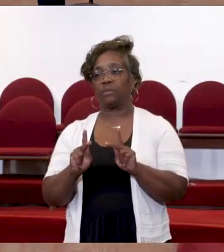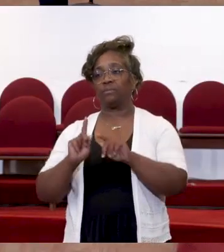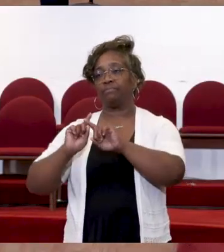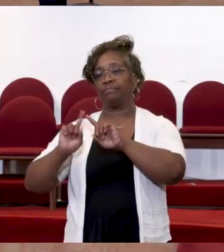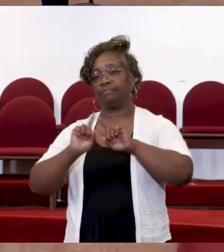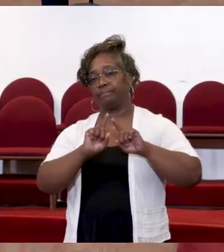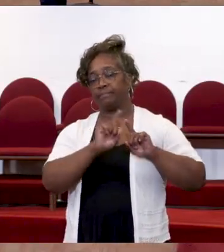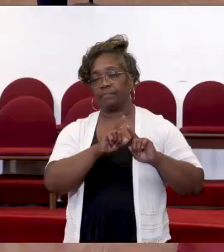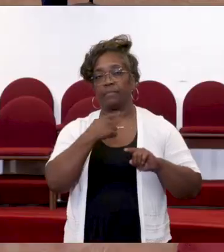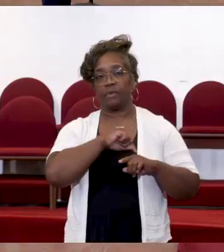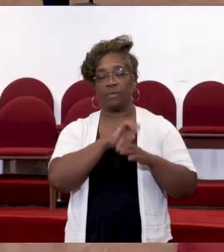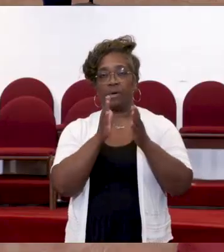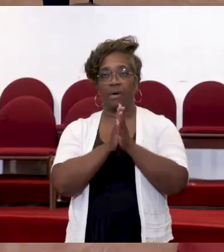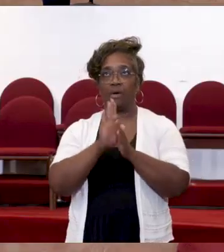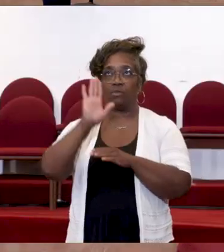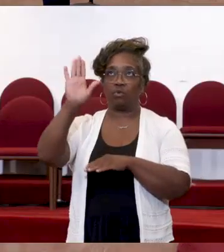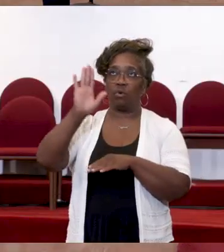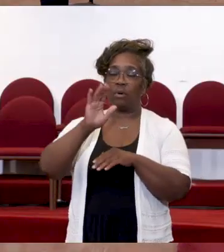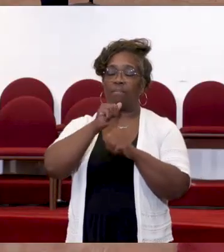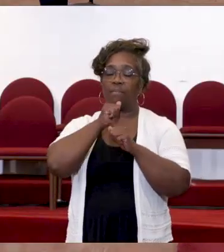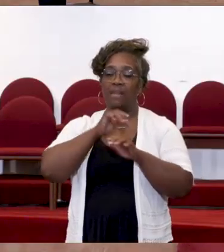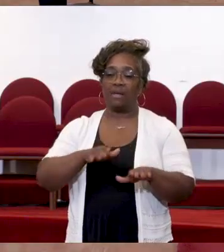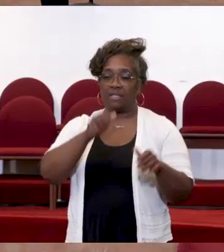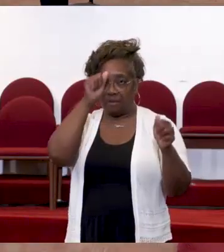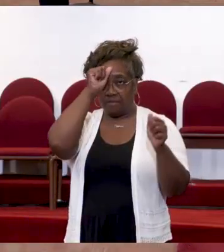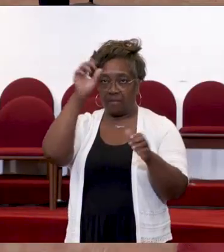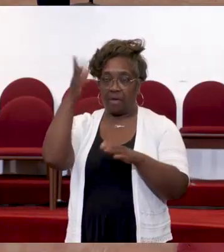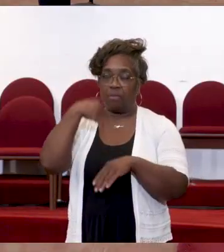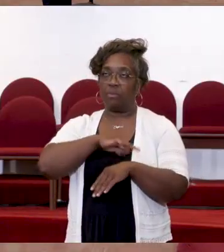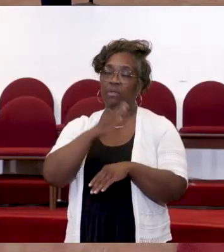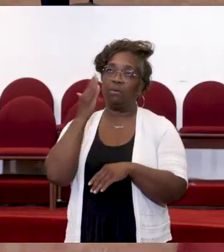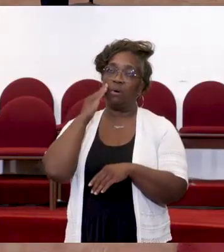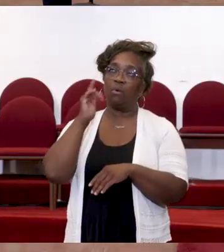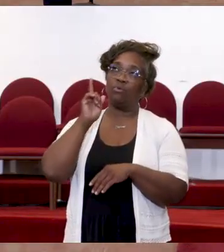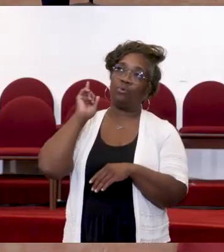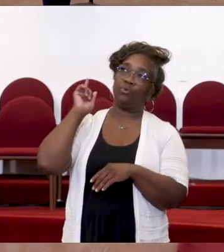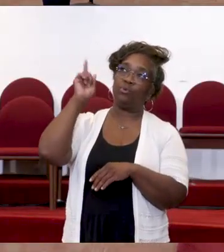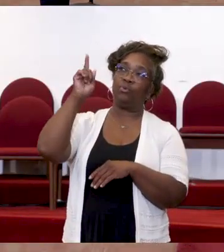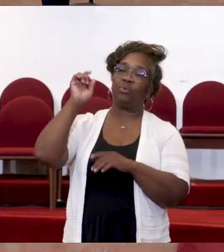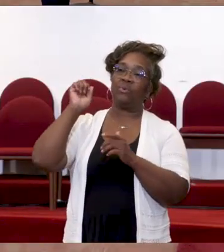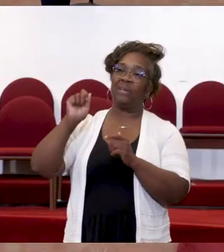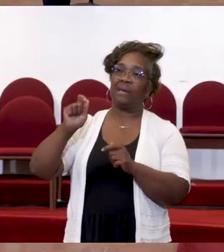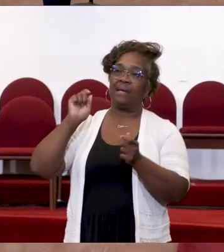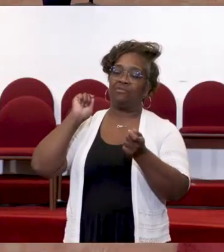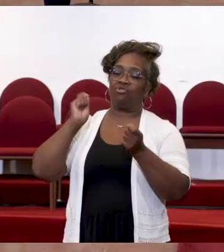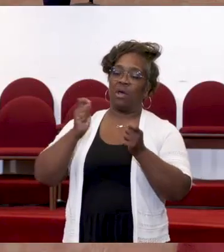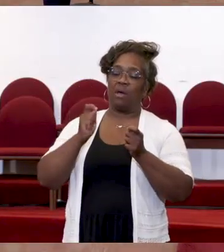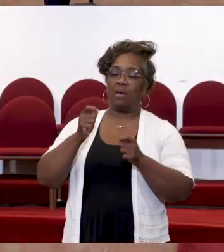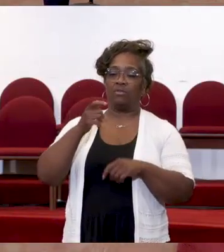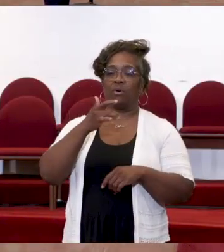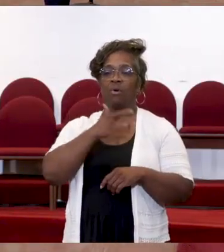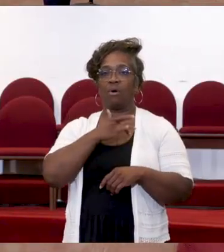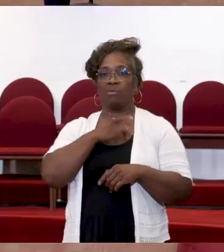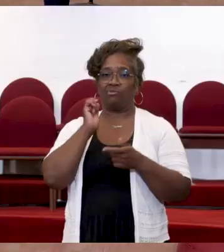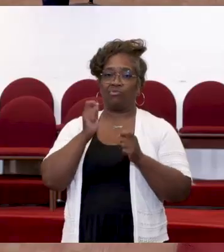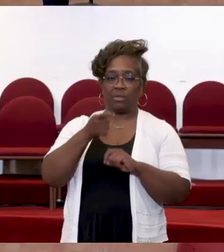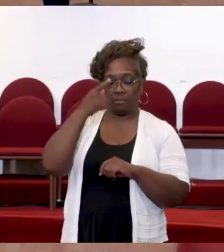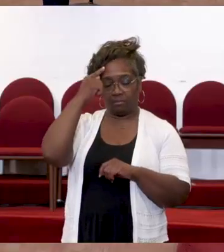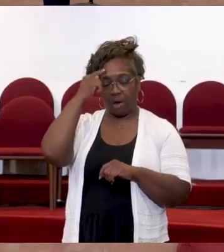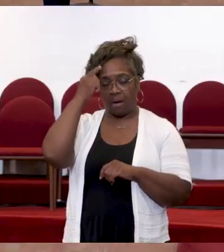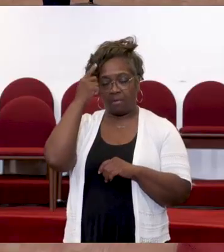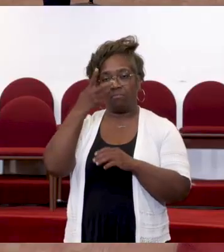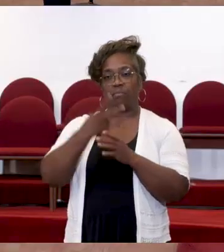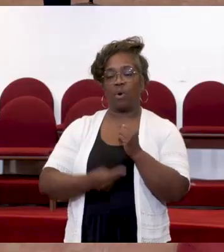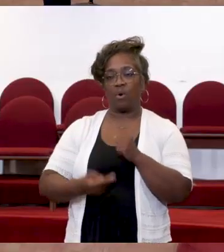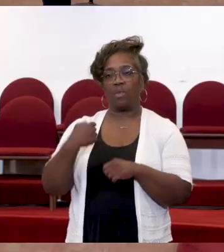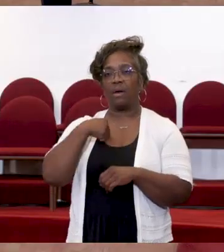ask your blessings, Father, because we know that it is you that can change hearts and change minds. I pray, Father, for